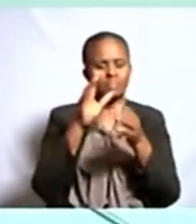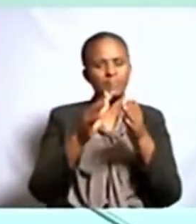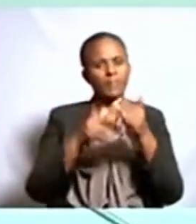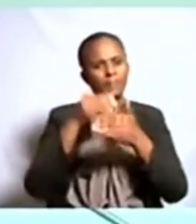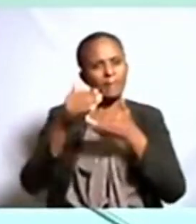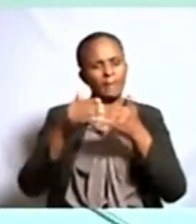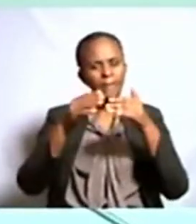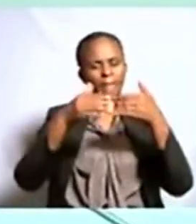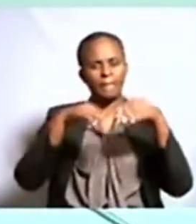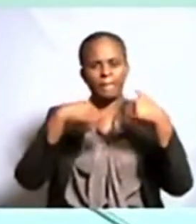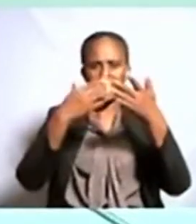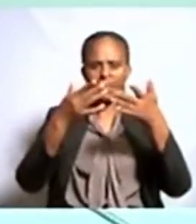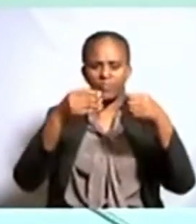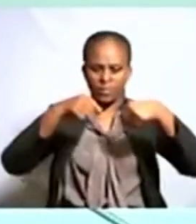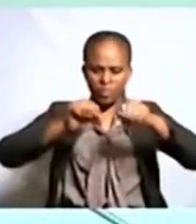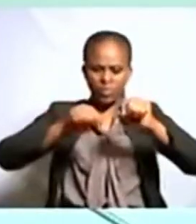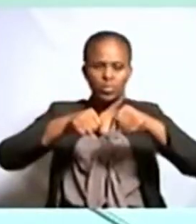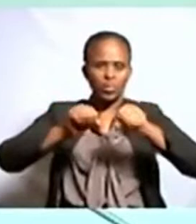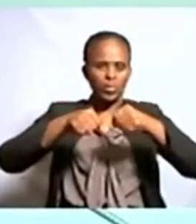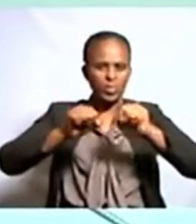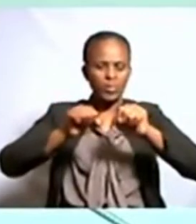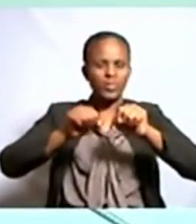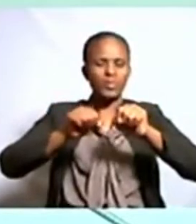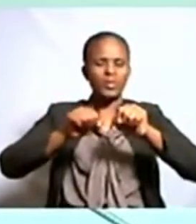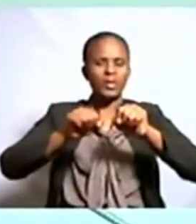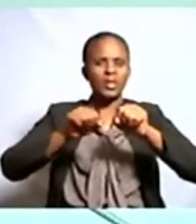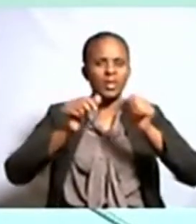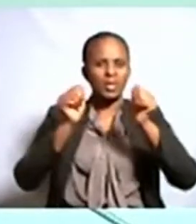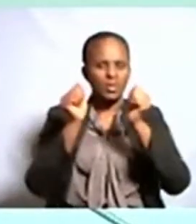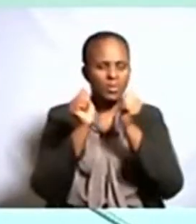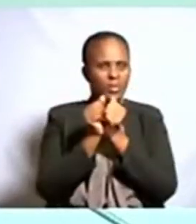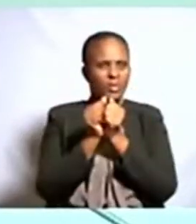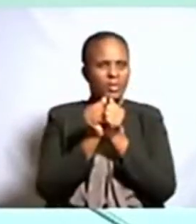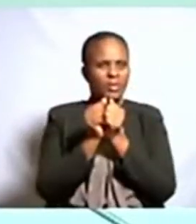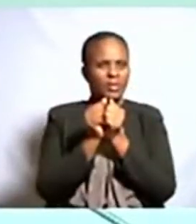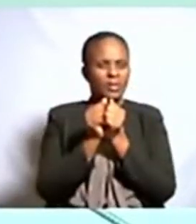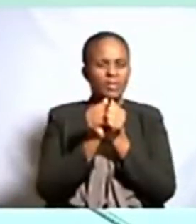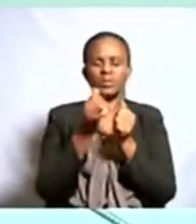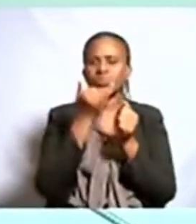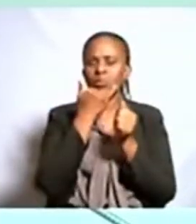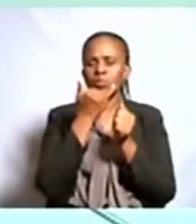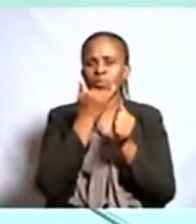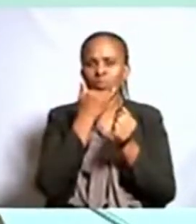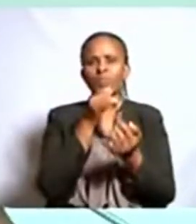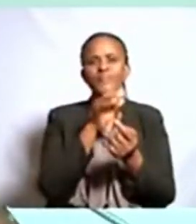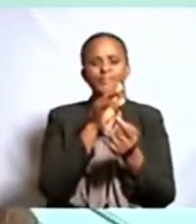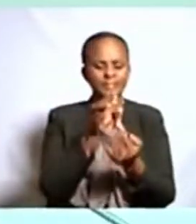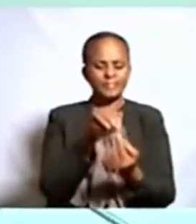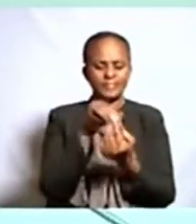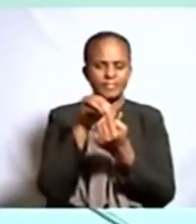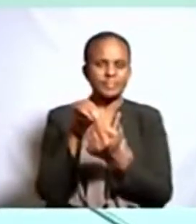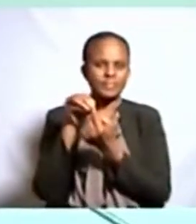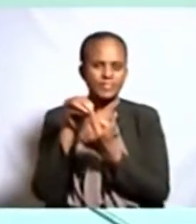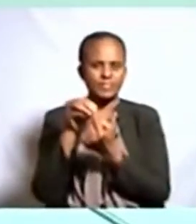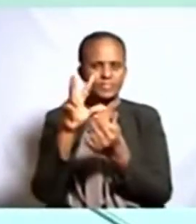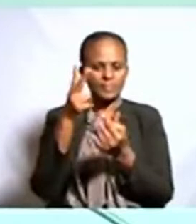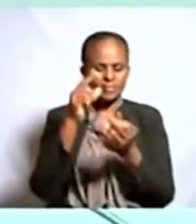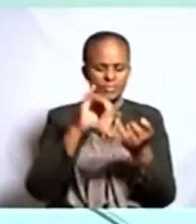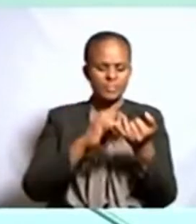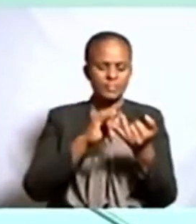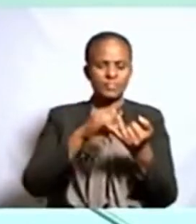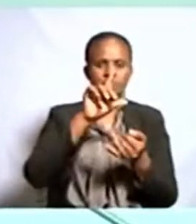item, delivery of tuk-tuk motor tricycle vans with wrong specification. On 3rd